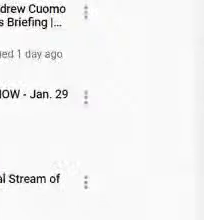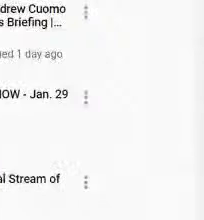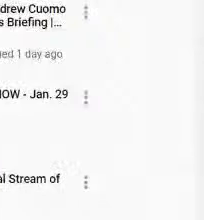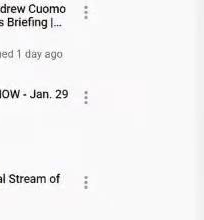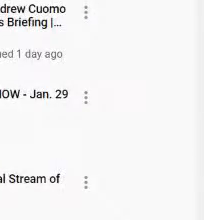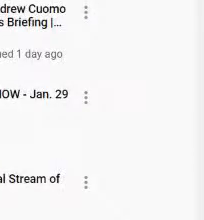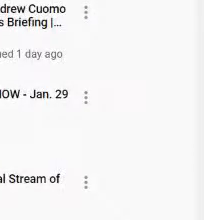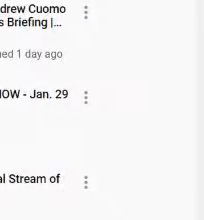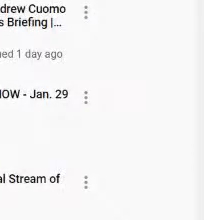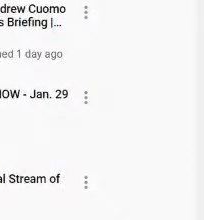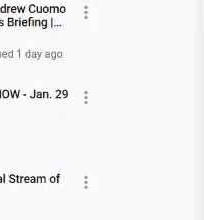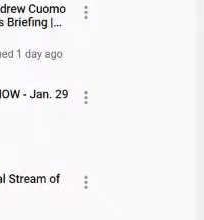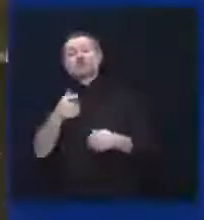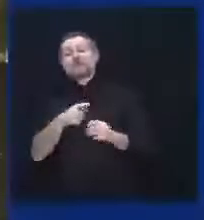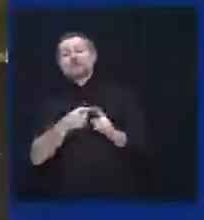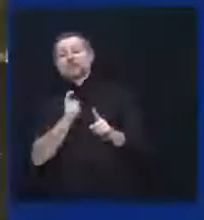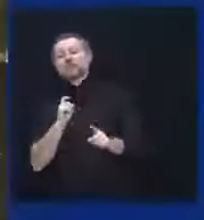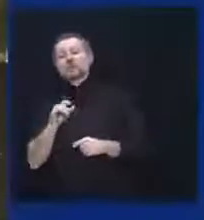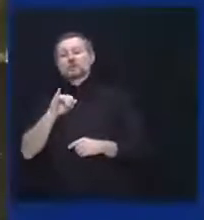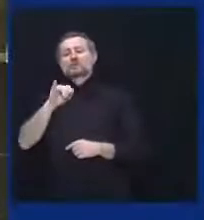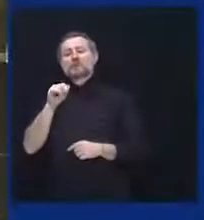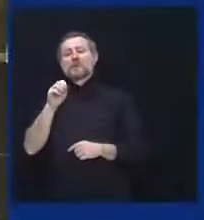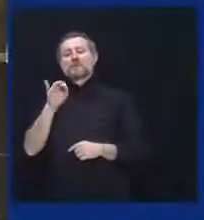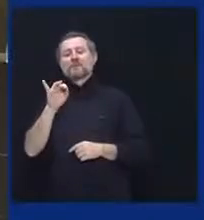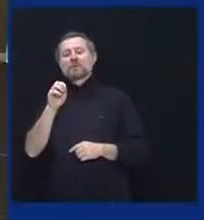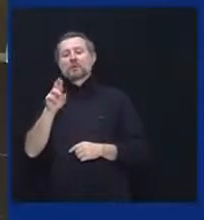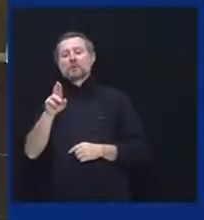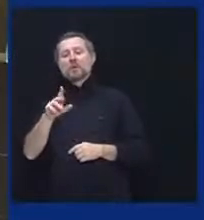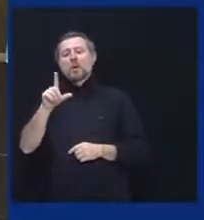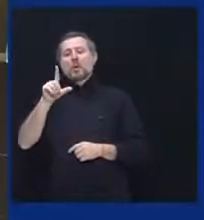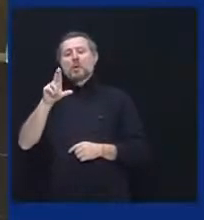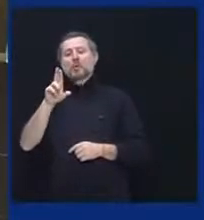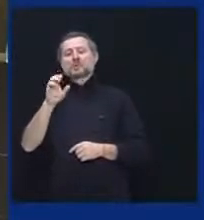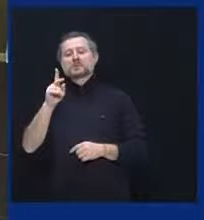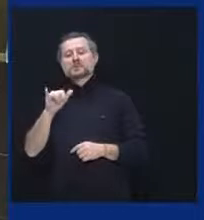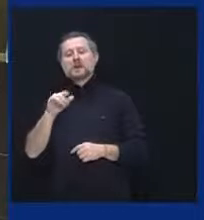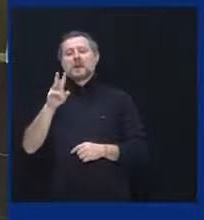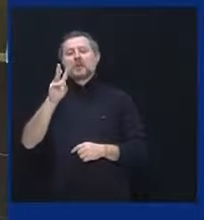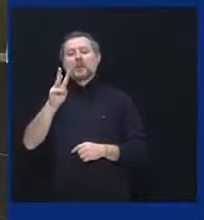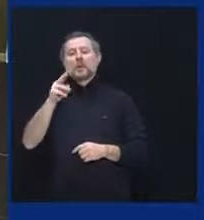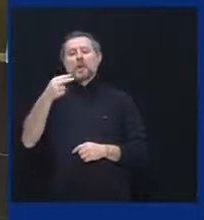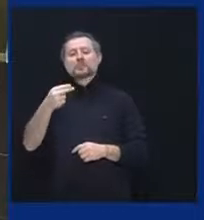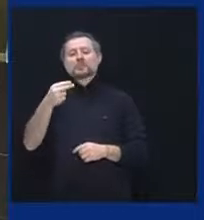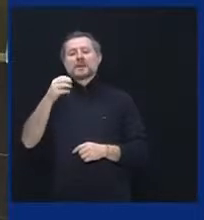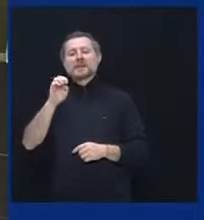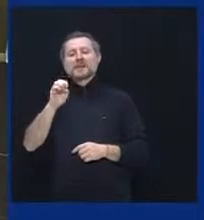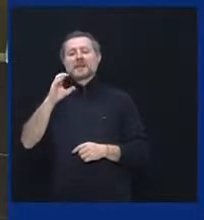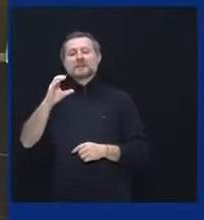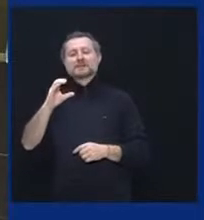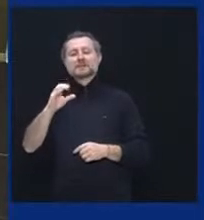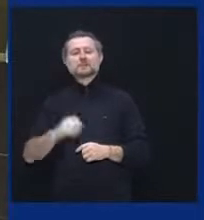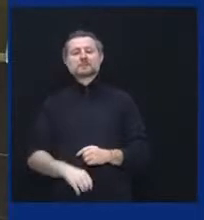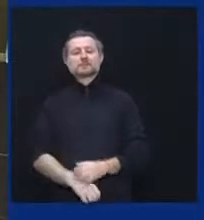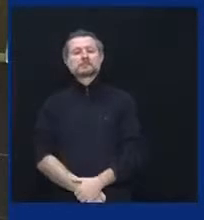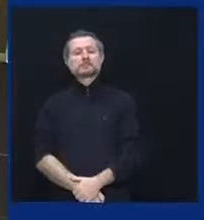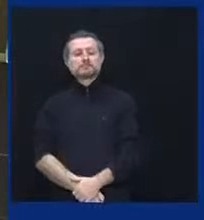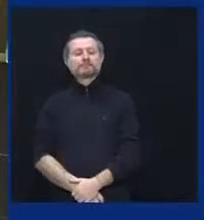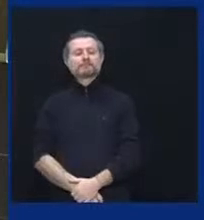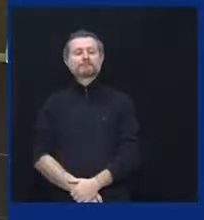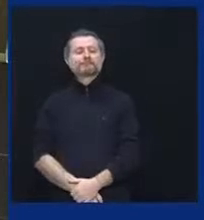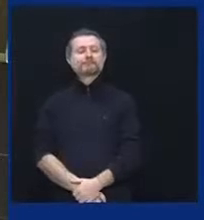Governor, your next question comes from Jennifer Lukey from WHEC. Jennifer, your line is now open. Please unmute your